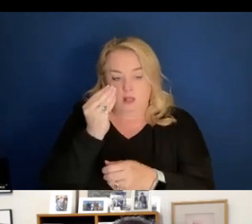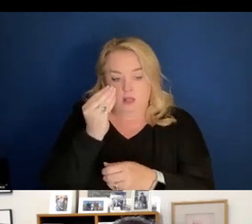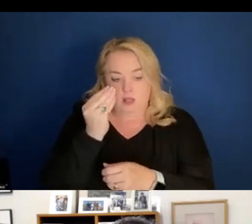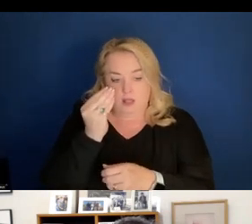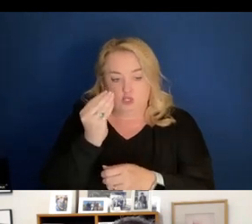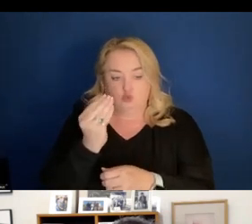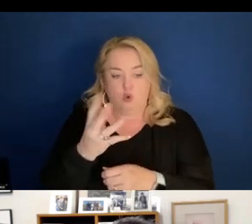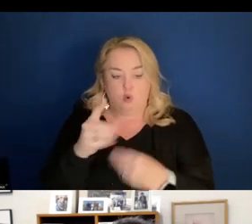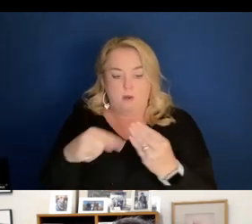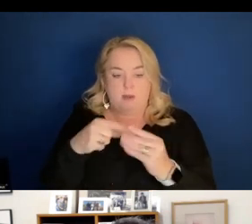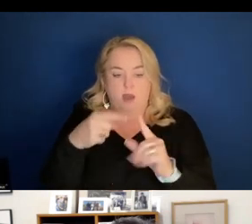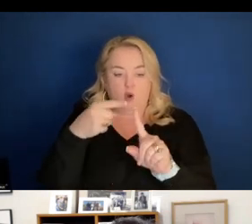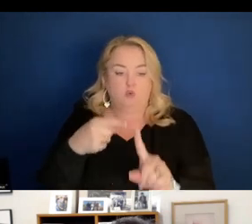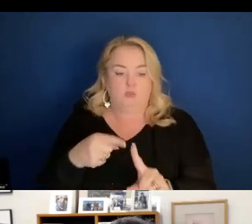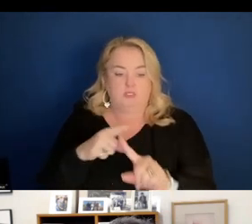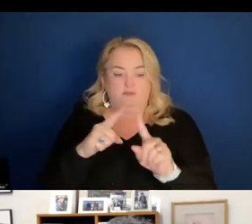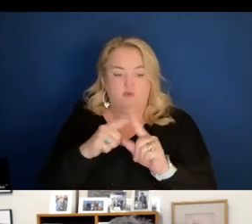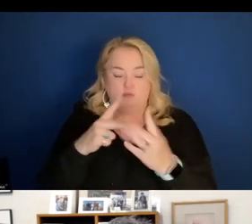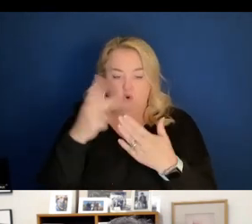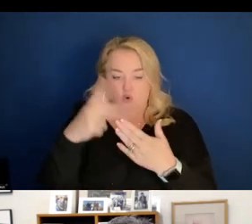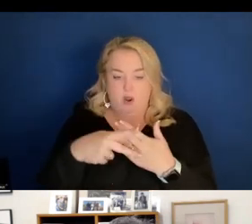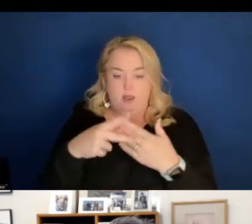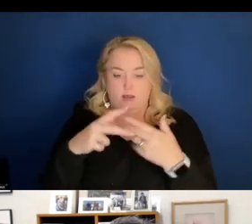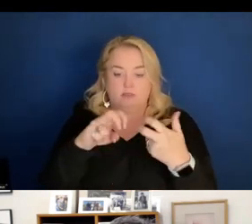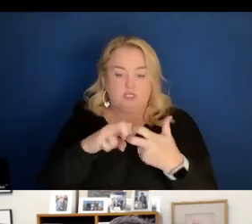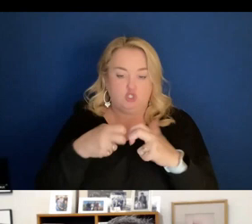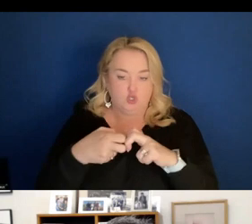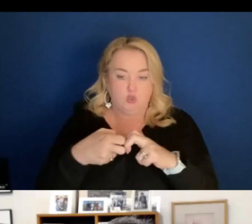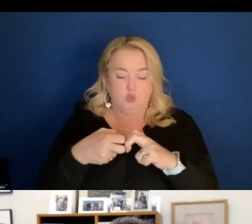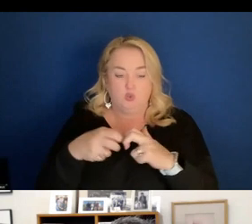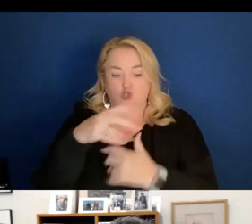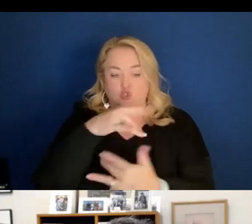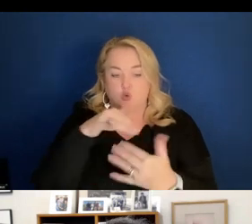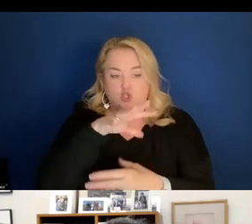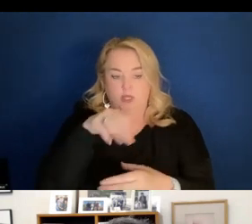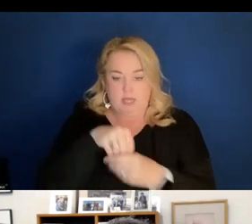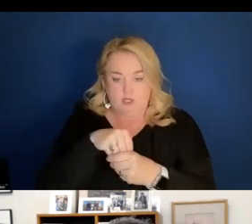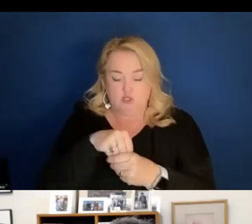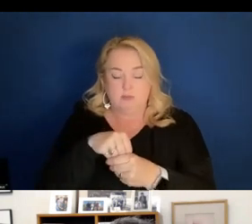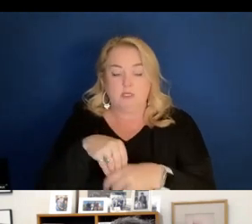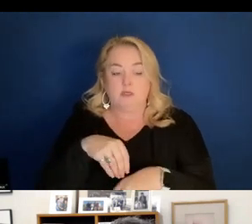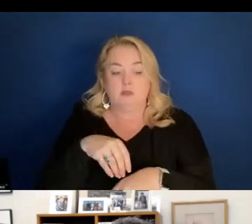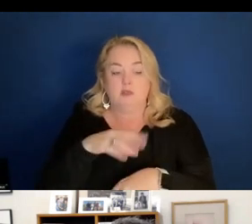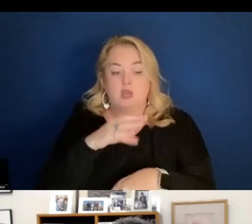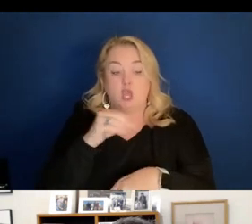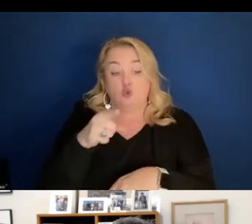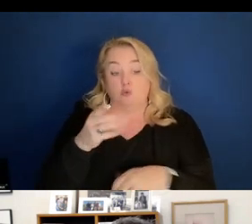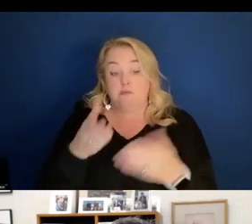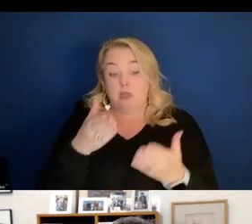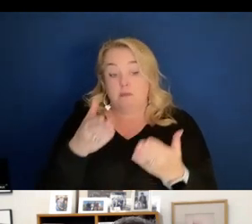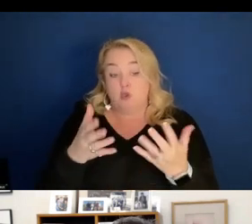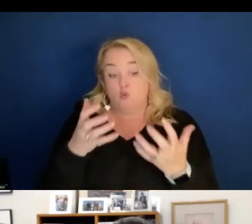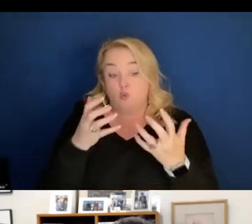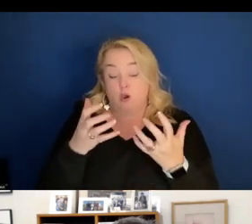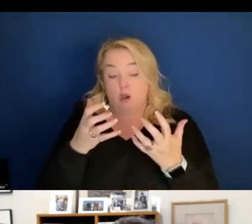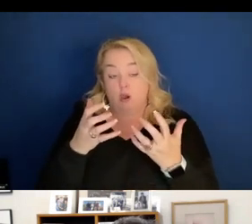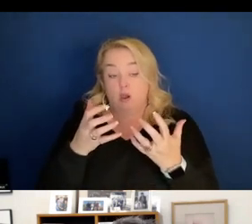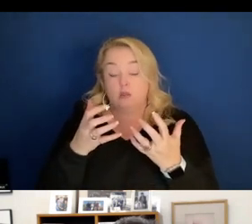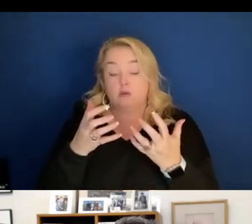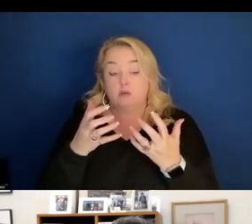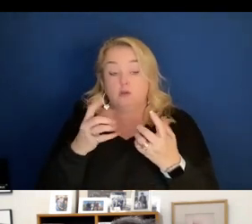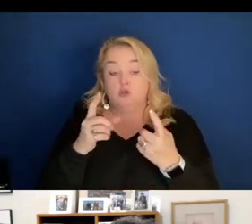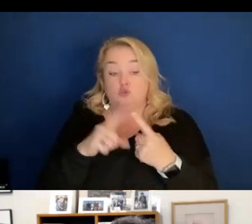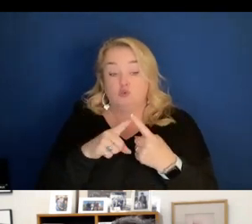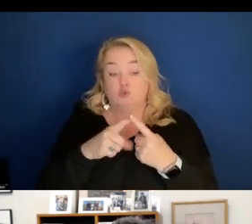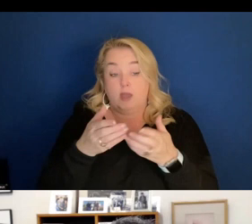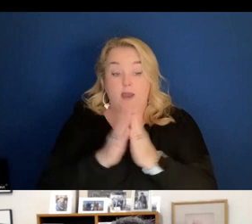a particular program or issue about social engagement. In this case, you may want to deputize other